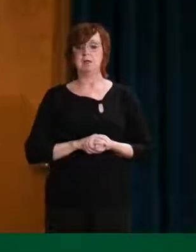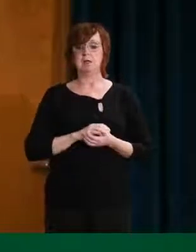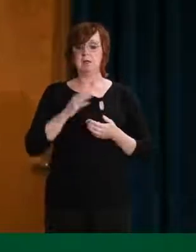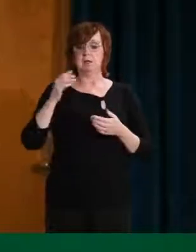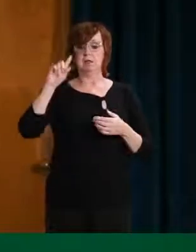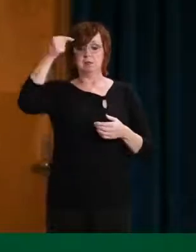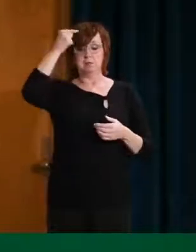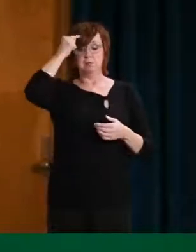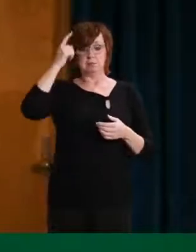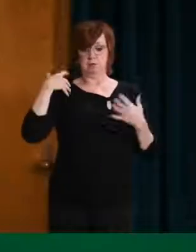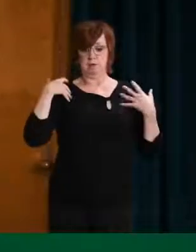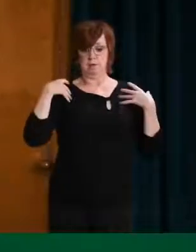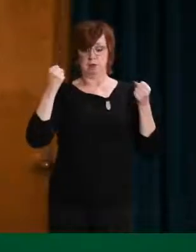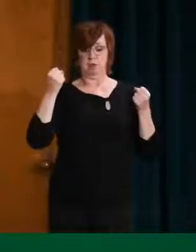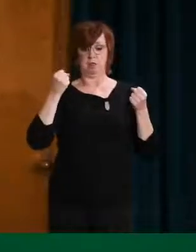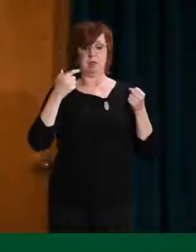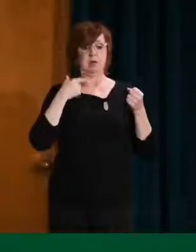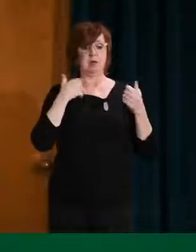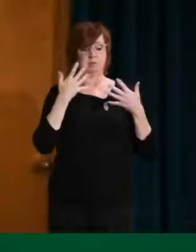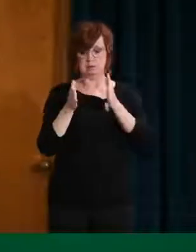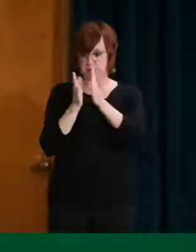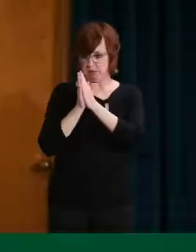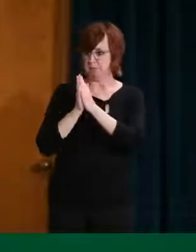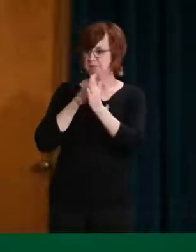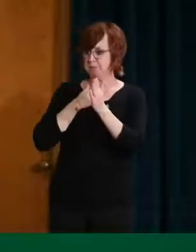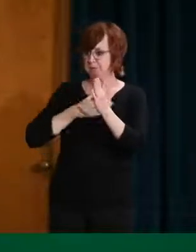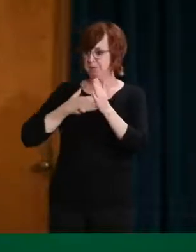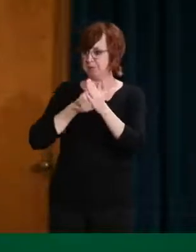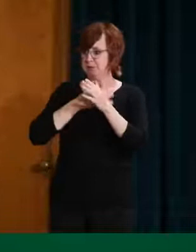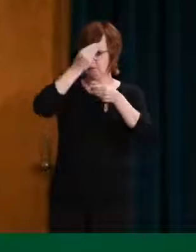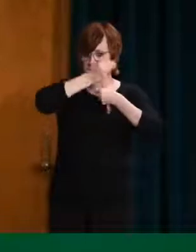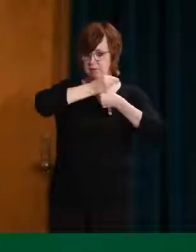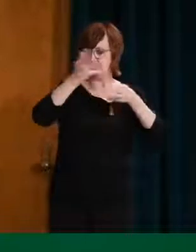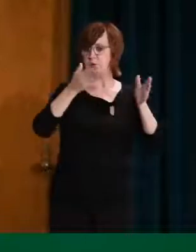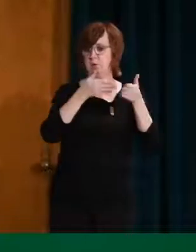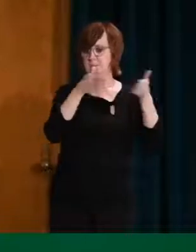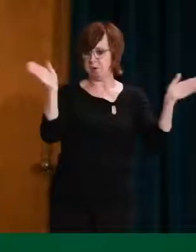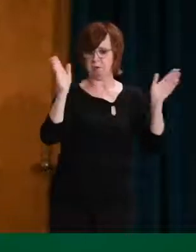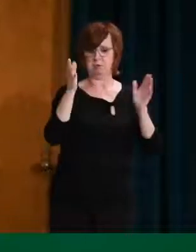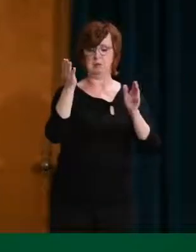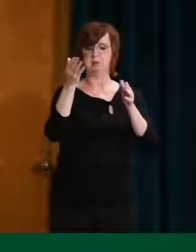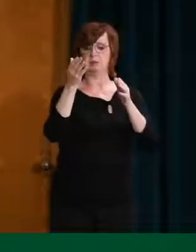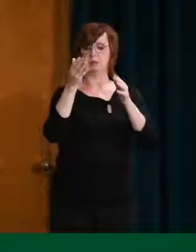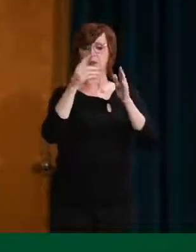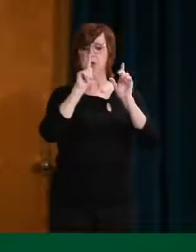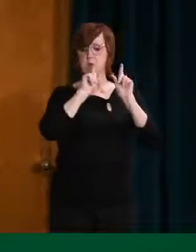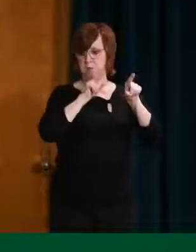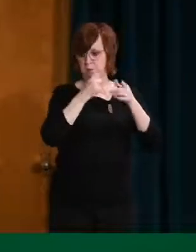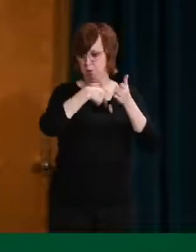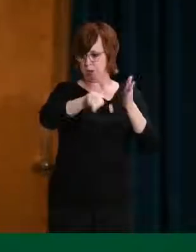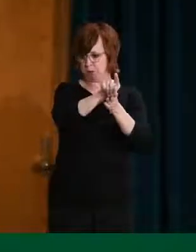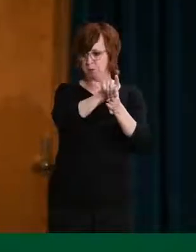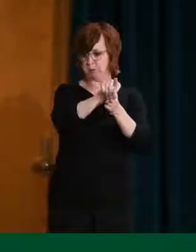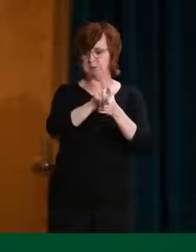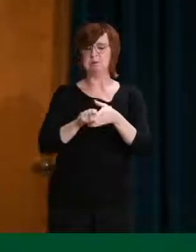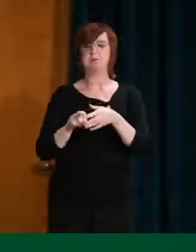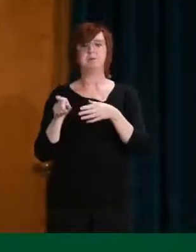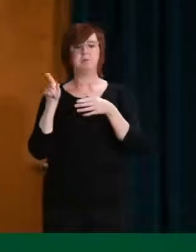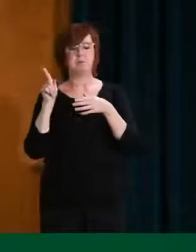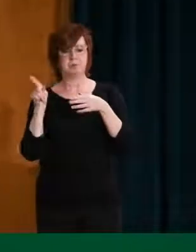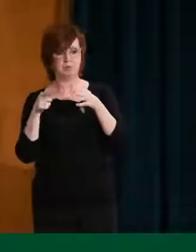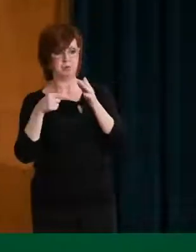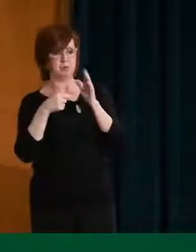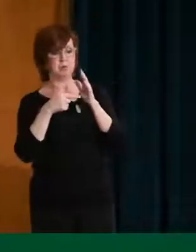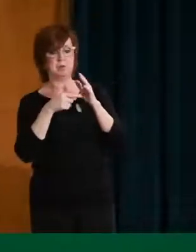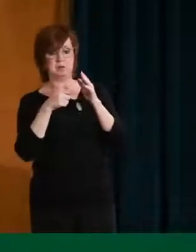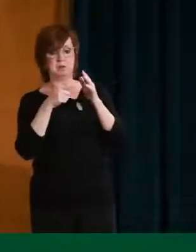to the public through the media early next week. This briefing will include models and it will include projections of the spread of